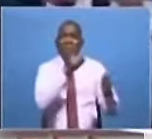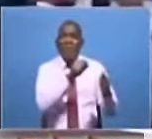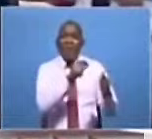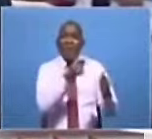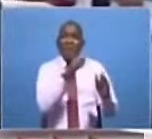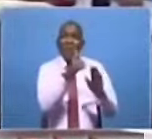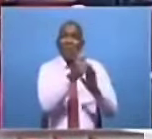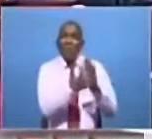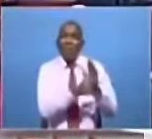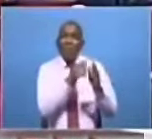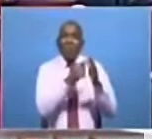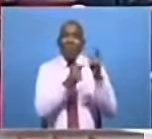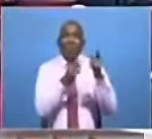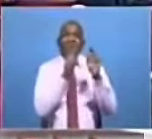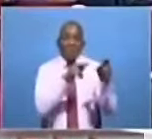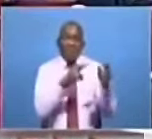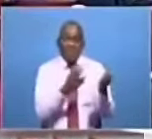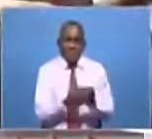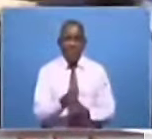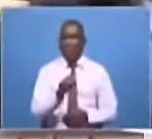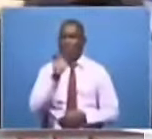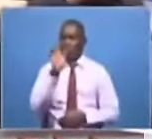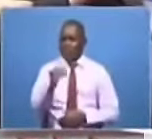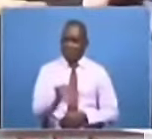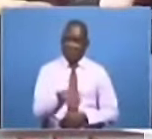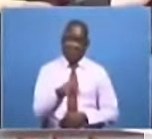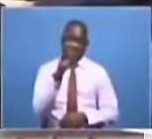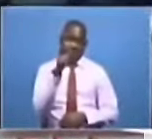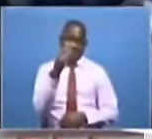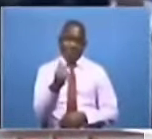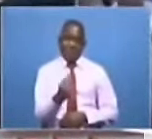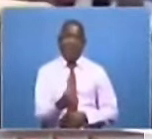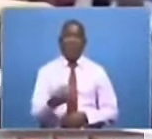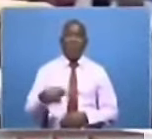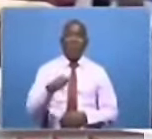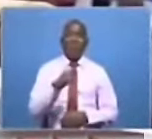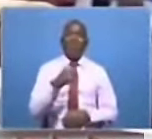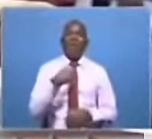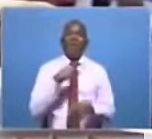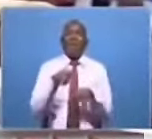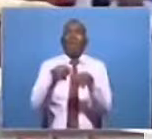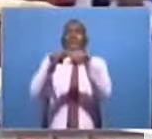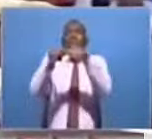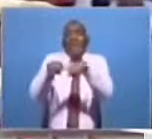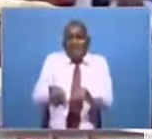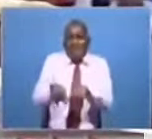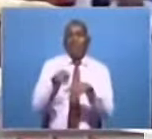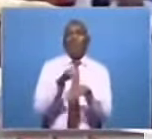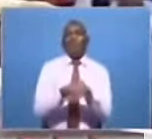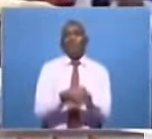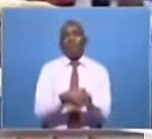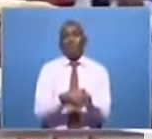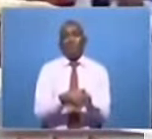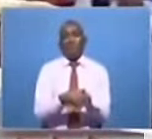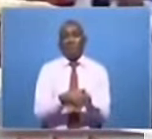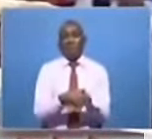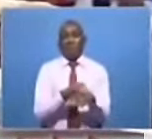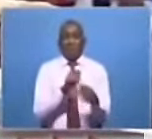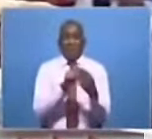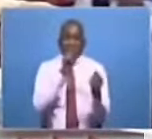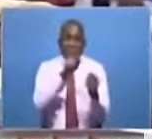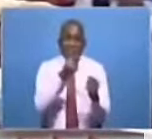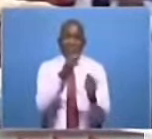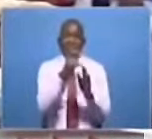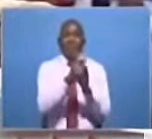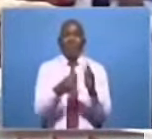Yeah, what you want to respond Well, my lords, the issue was really whether we had relied on it. That's a point of